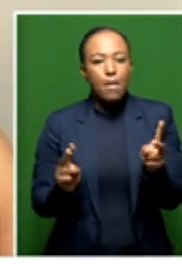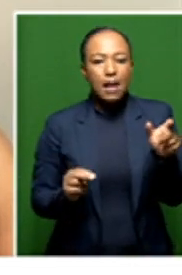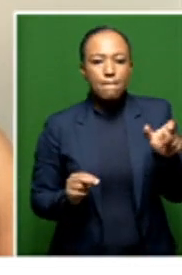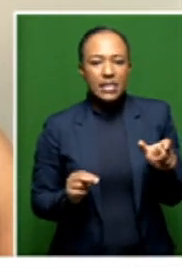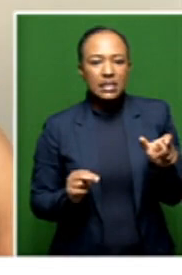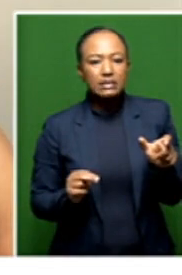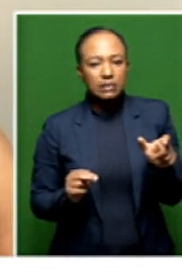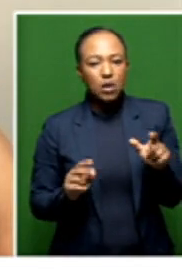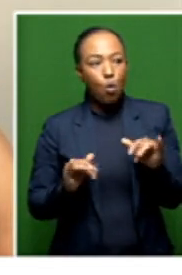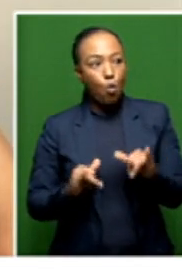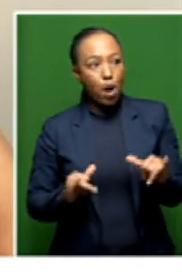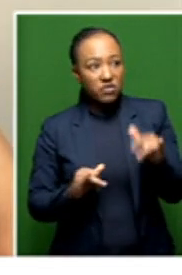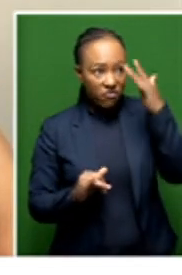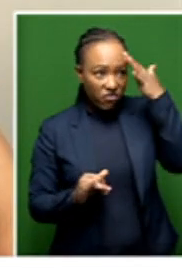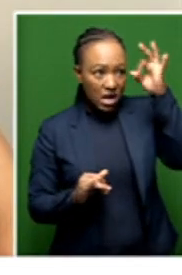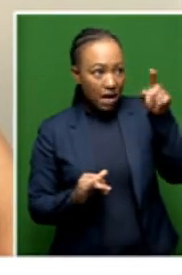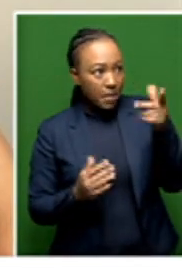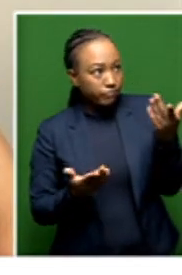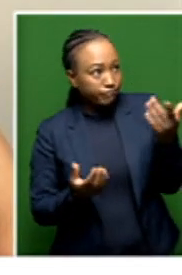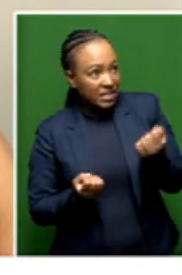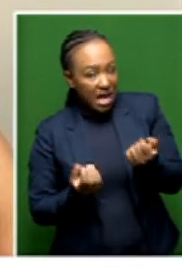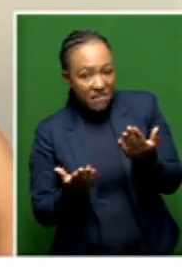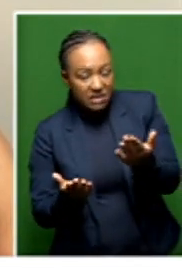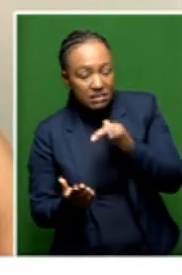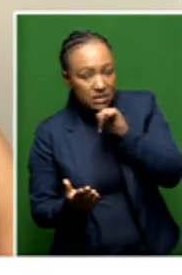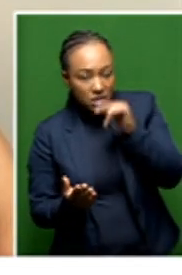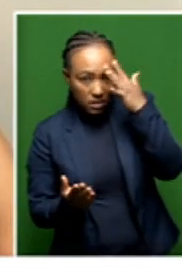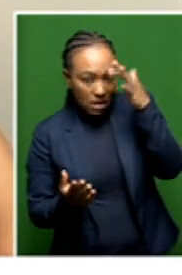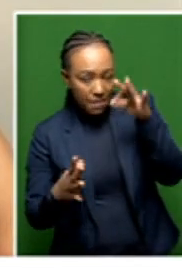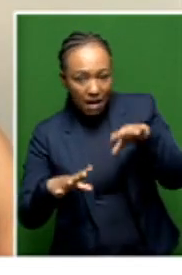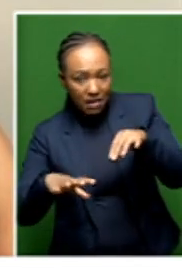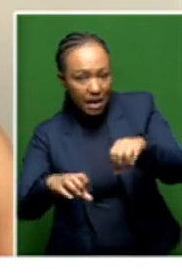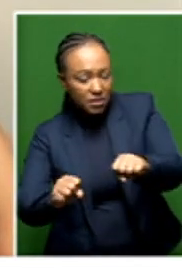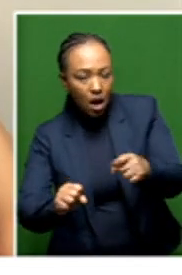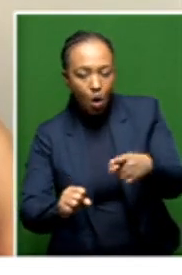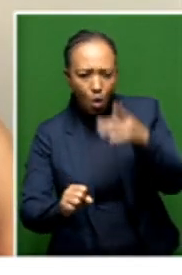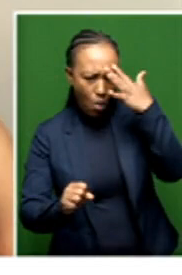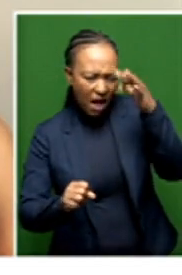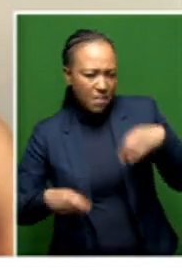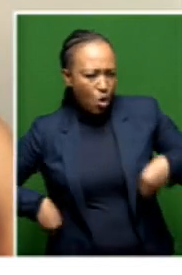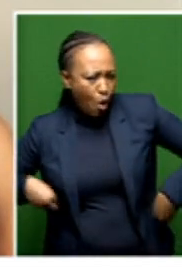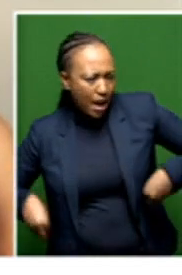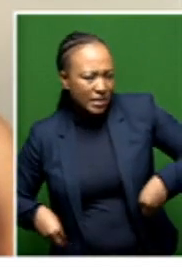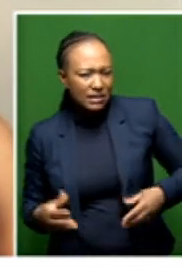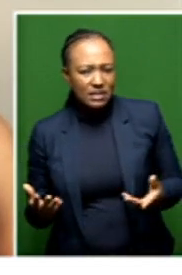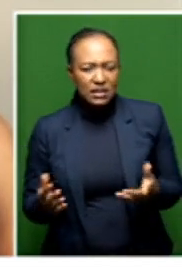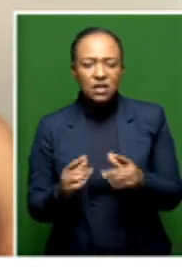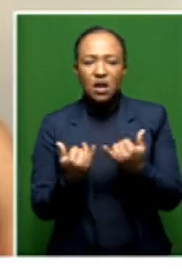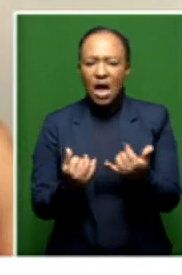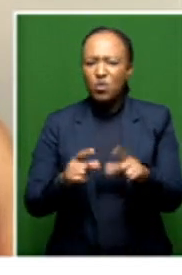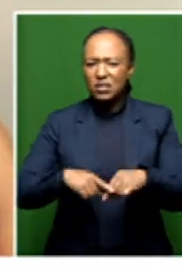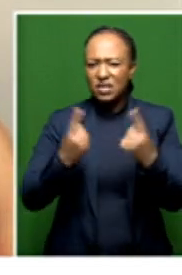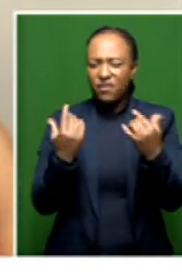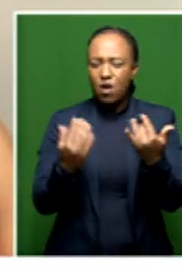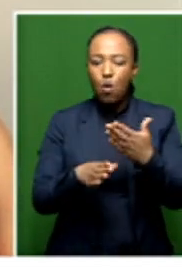waiting for government services, whether it's called state capture, whether it's called government corruption. What difference does it make for